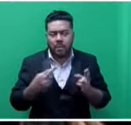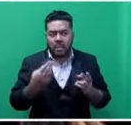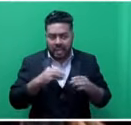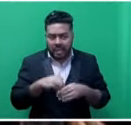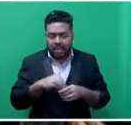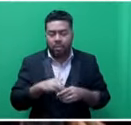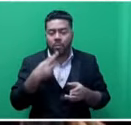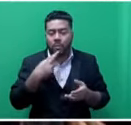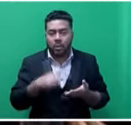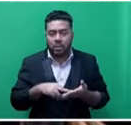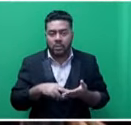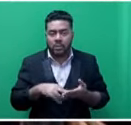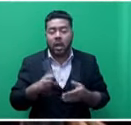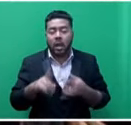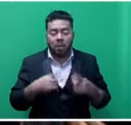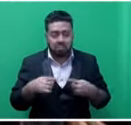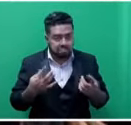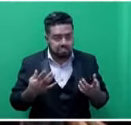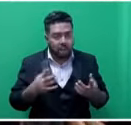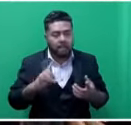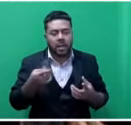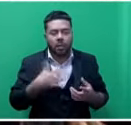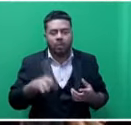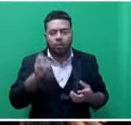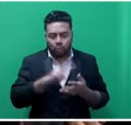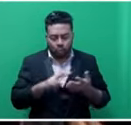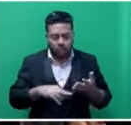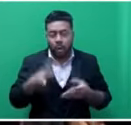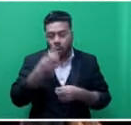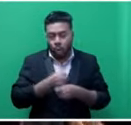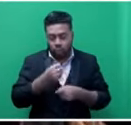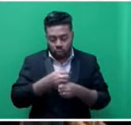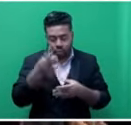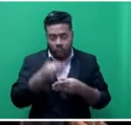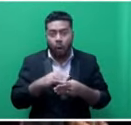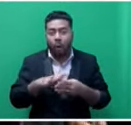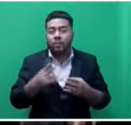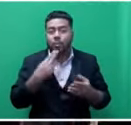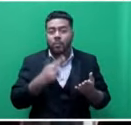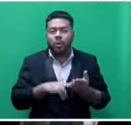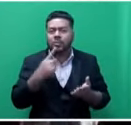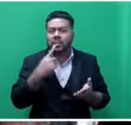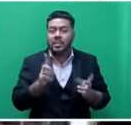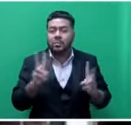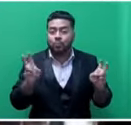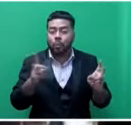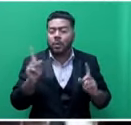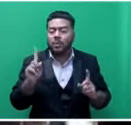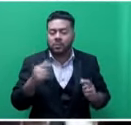report. However, I would like to read the conclusion of their report, which states, and I quote, Mr. Speaker,